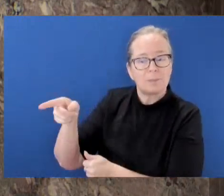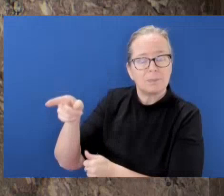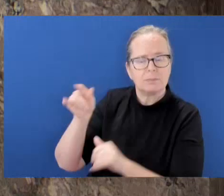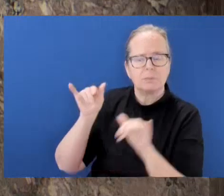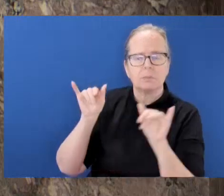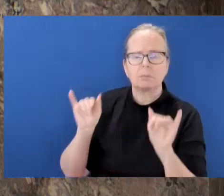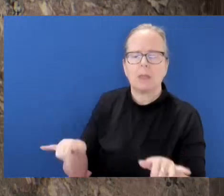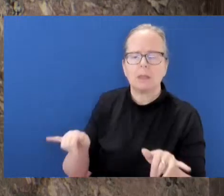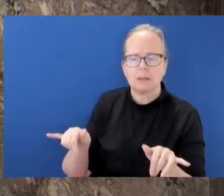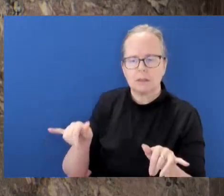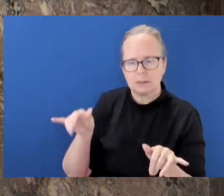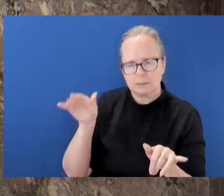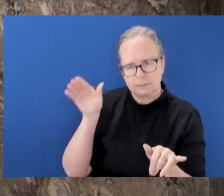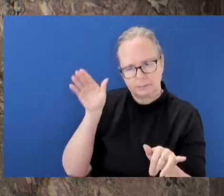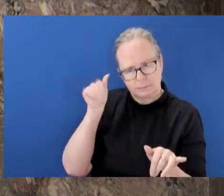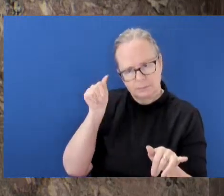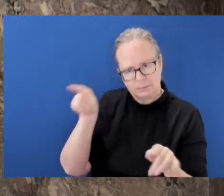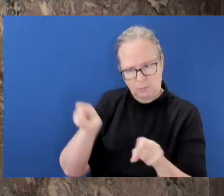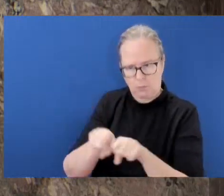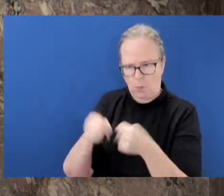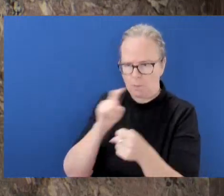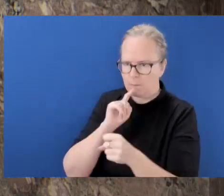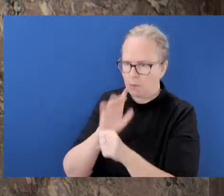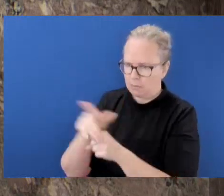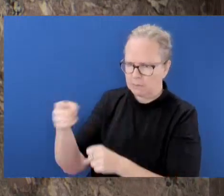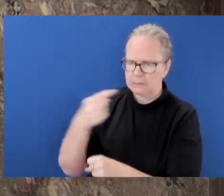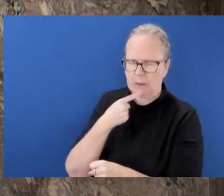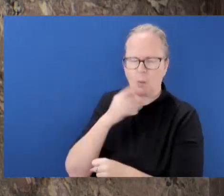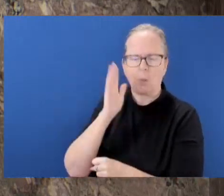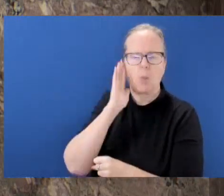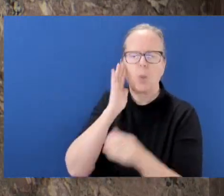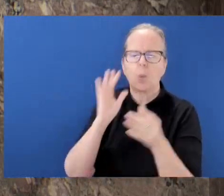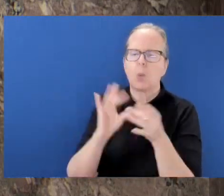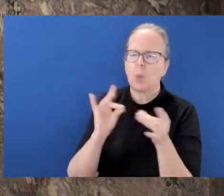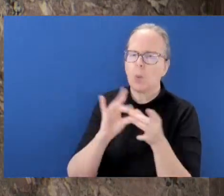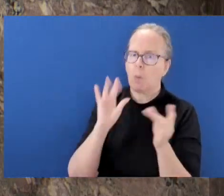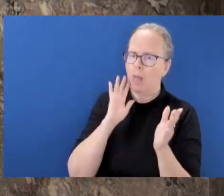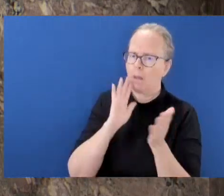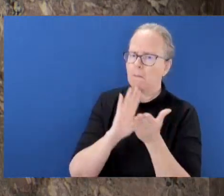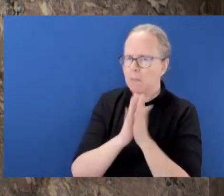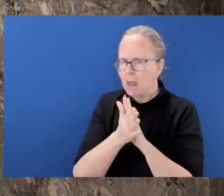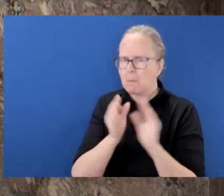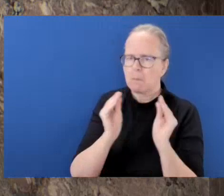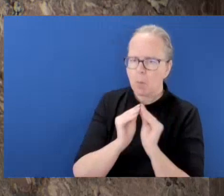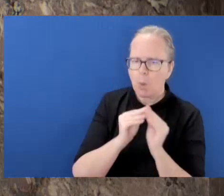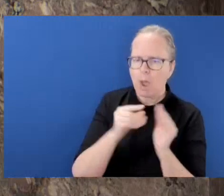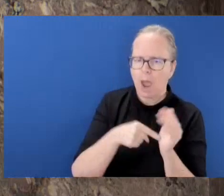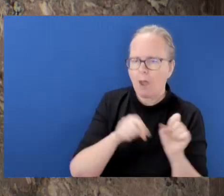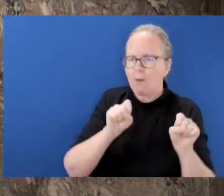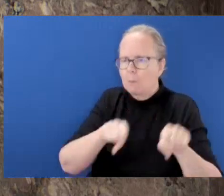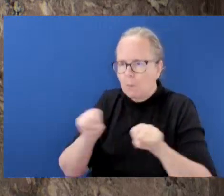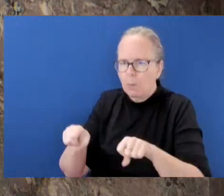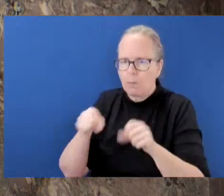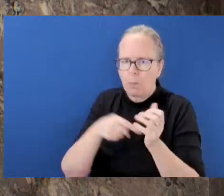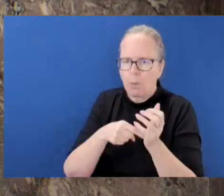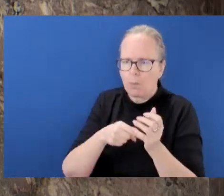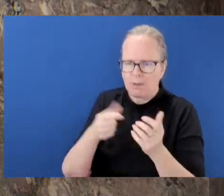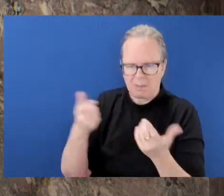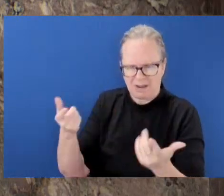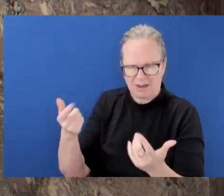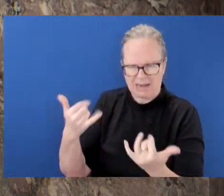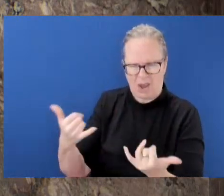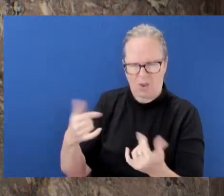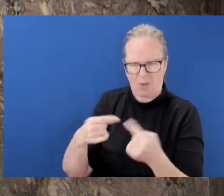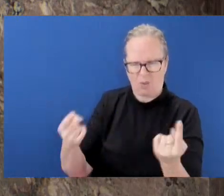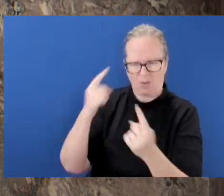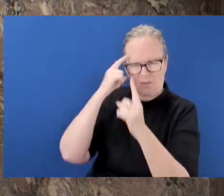carbon tax on April 1st. While people in Saskatchewan are getting a break on their heating bills, this ideological NDP government is jacking up the